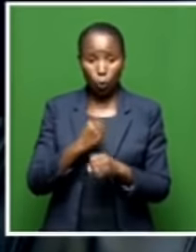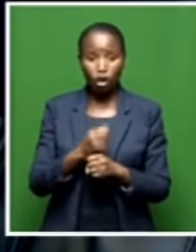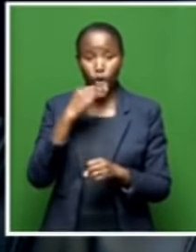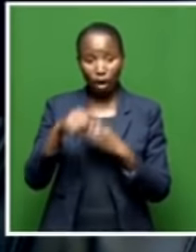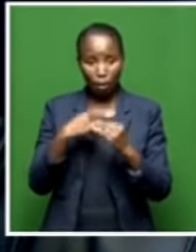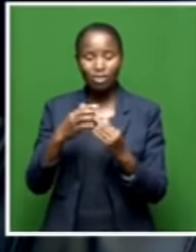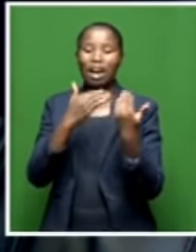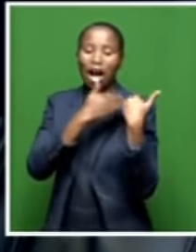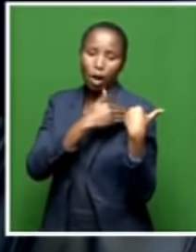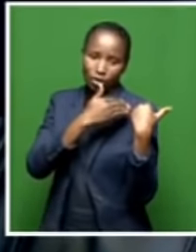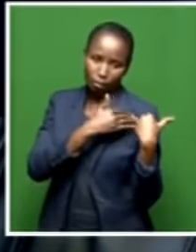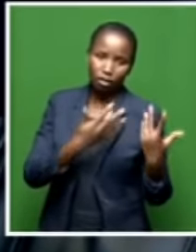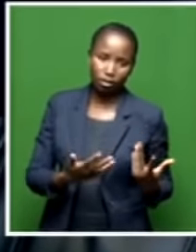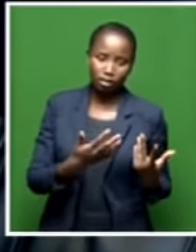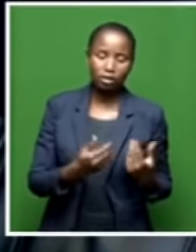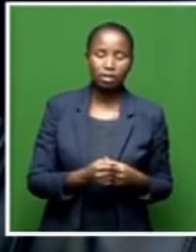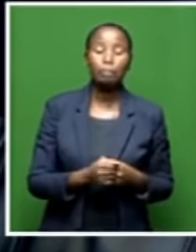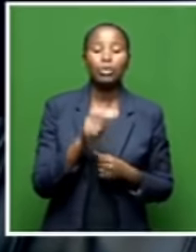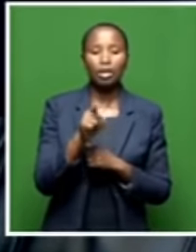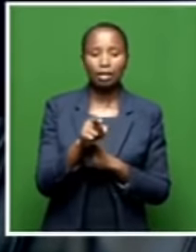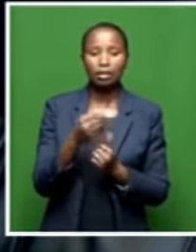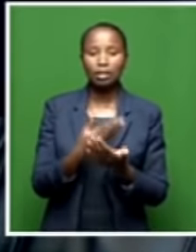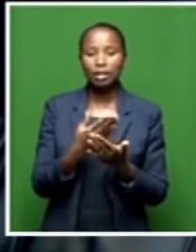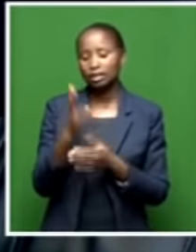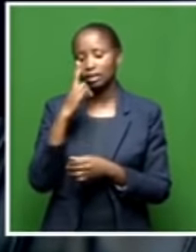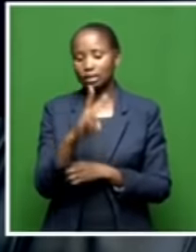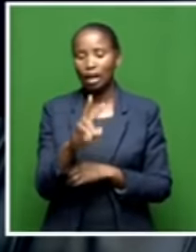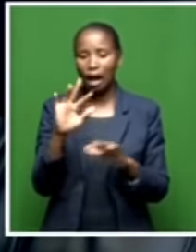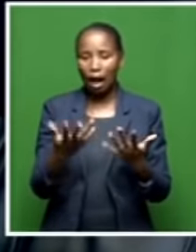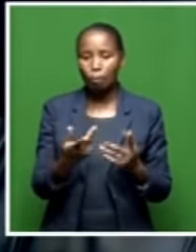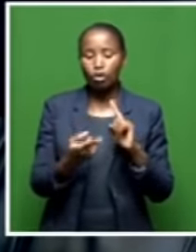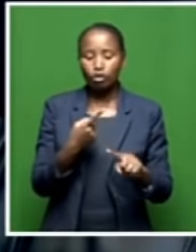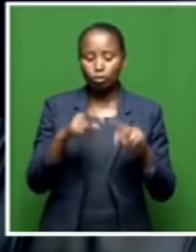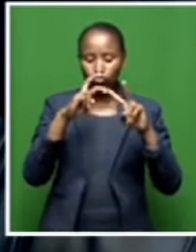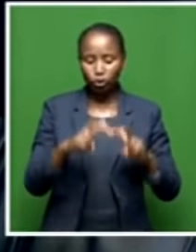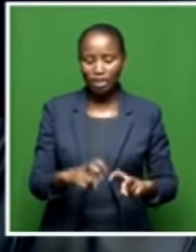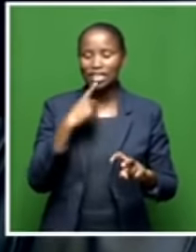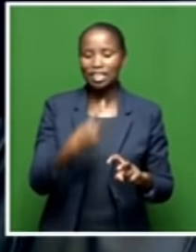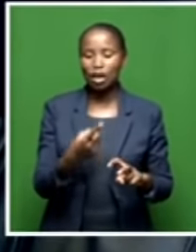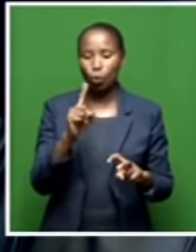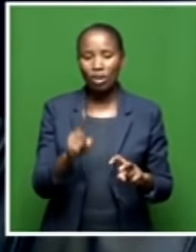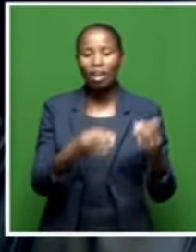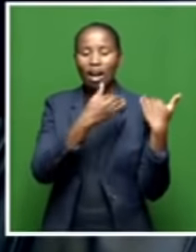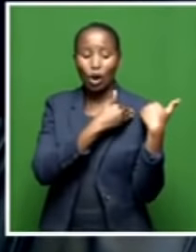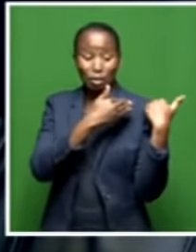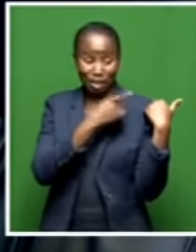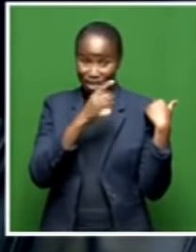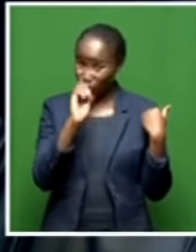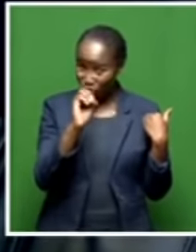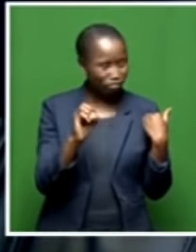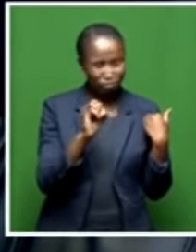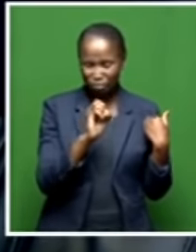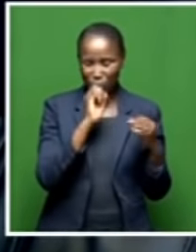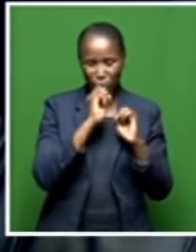we see in research that accountability is non-existent, and they do not want to inform their voters,